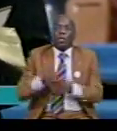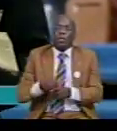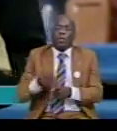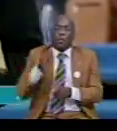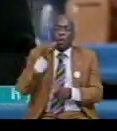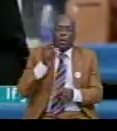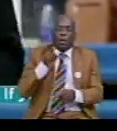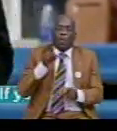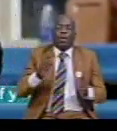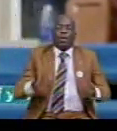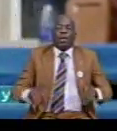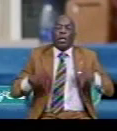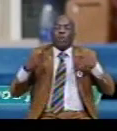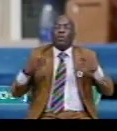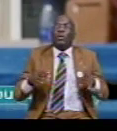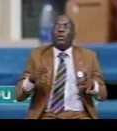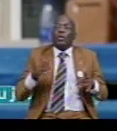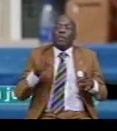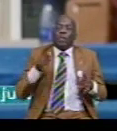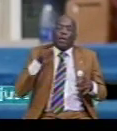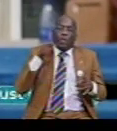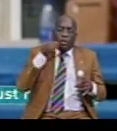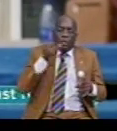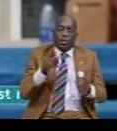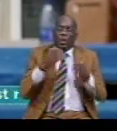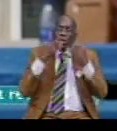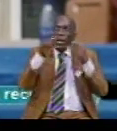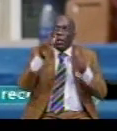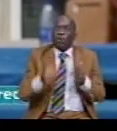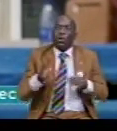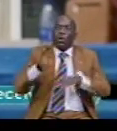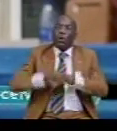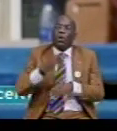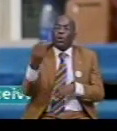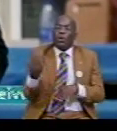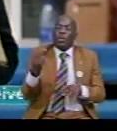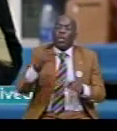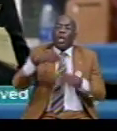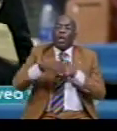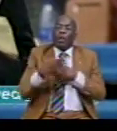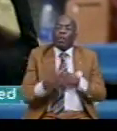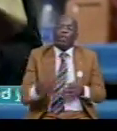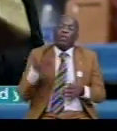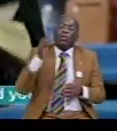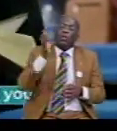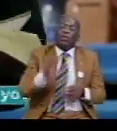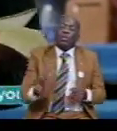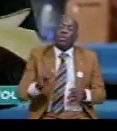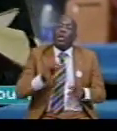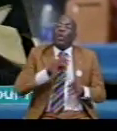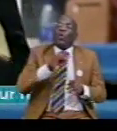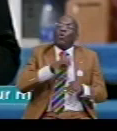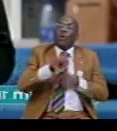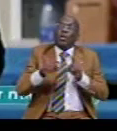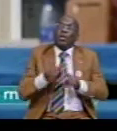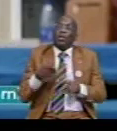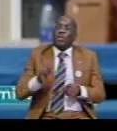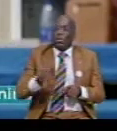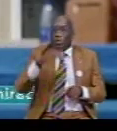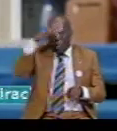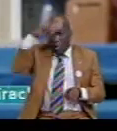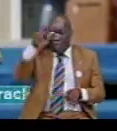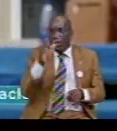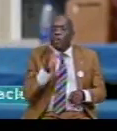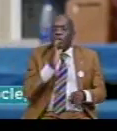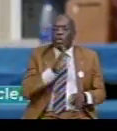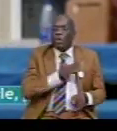owo Olorun tori pe ni ojo Thursday nigbati baba wa ninu Oluwa ti won pari ise iranse ti won ni ke ka gbe owo wa sibi to ba tin du wa